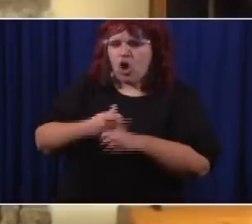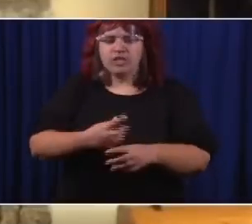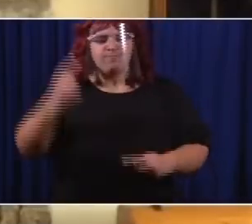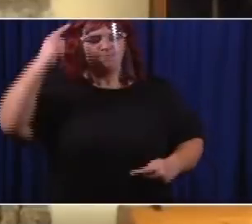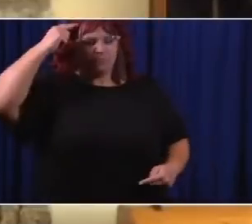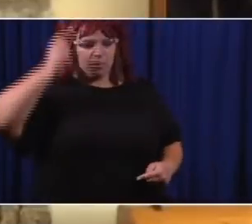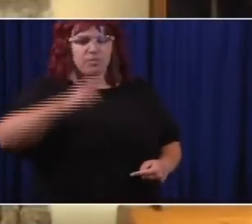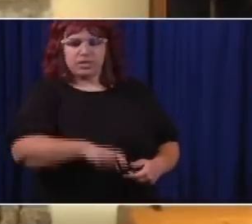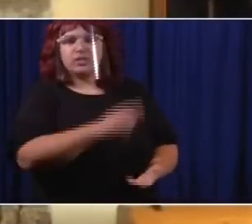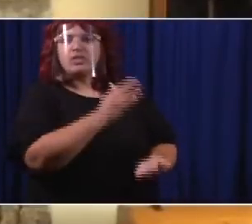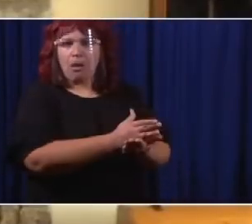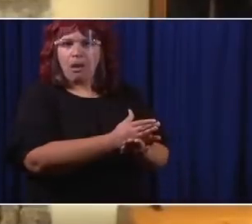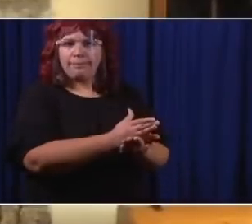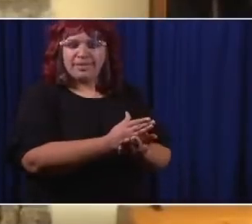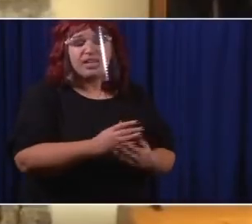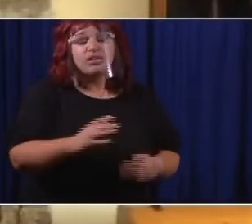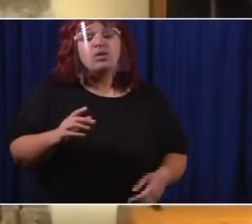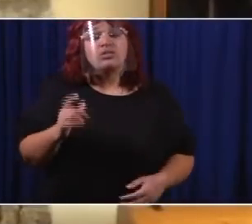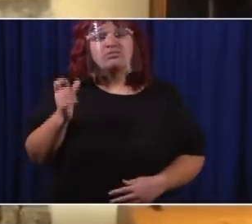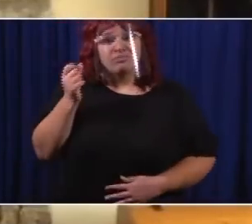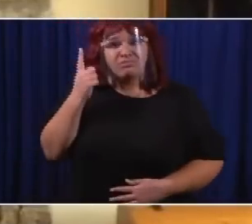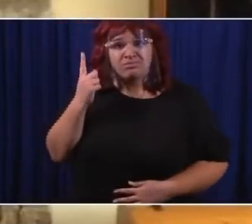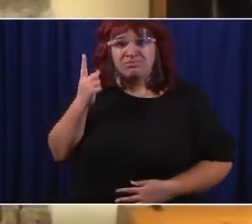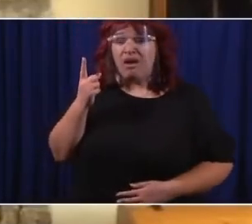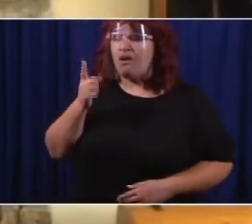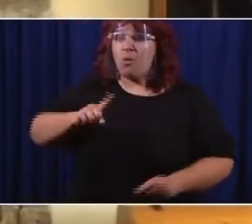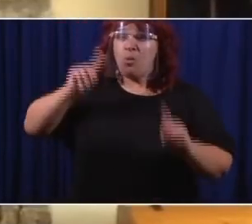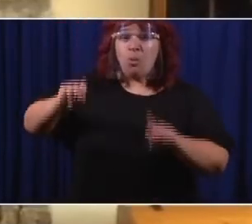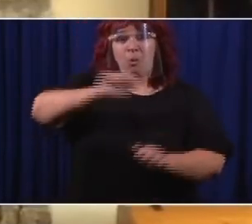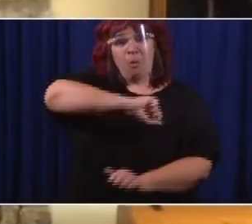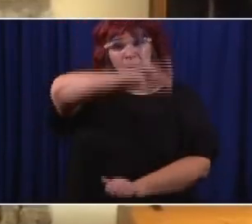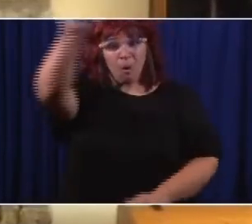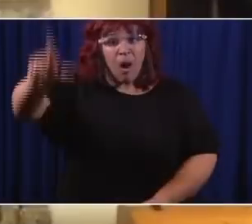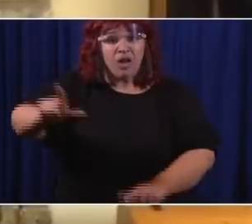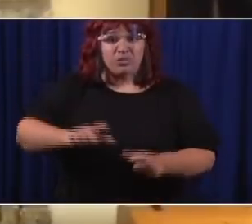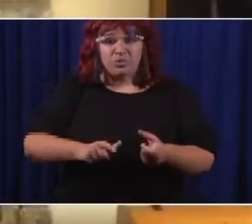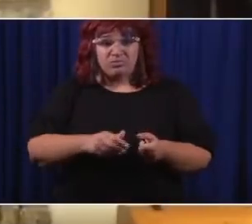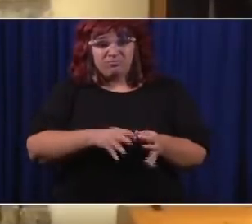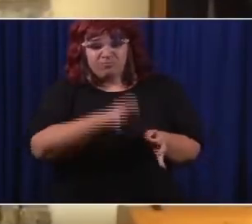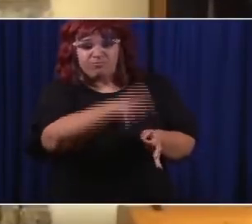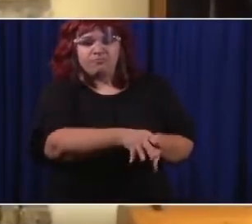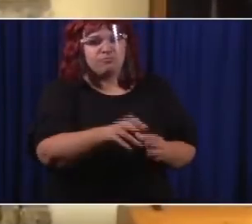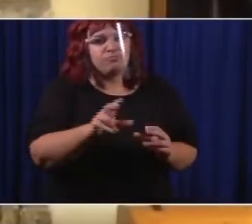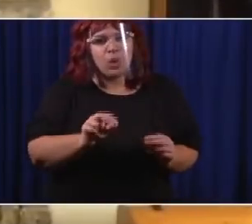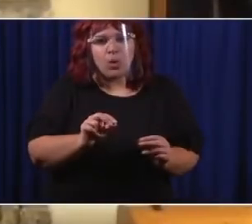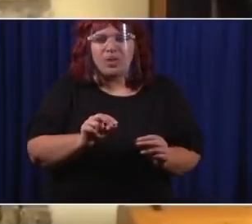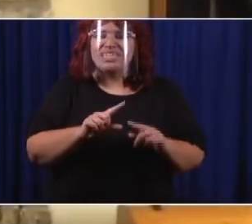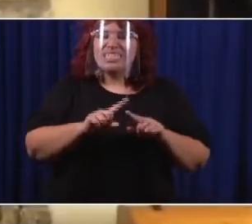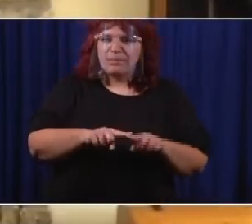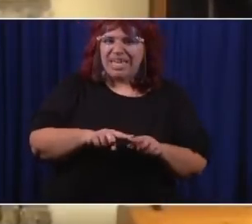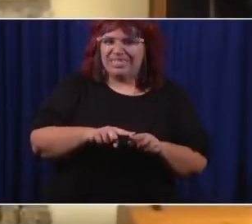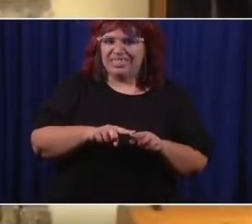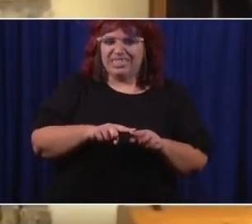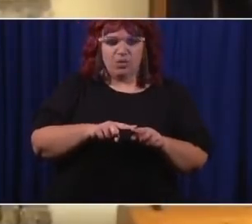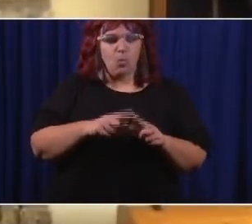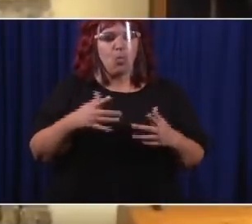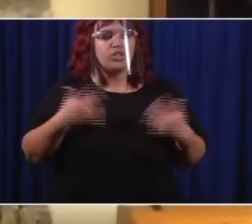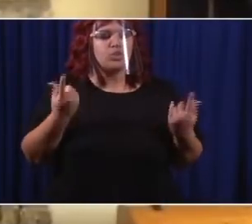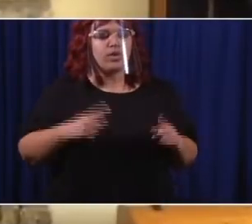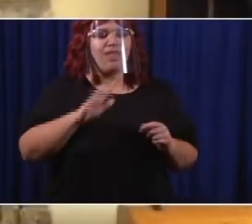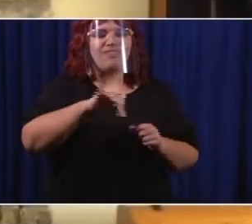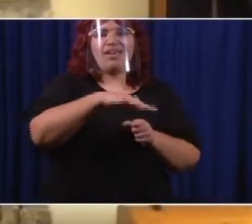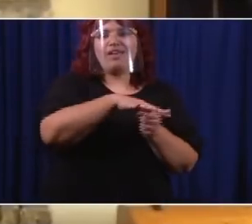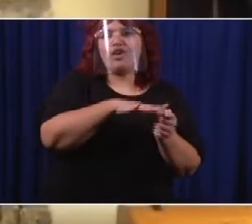probably do this more on a case-by-case basis. We'll have to take a look at that. Again, I'm going to use every opportunity I can